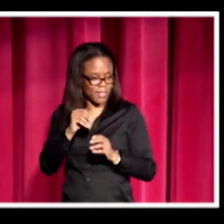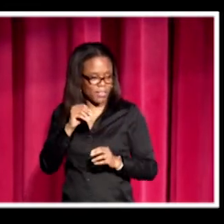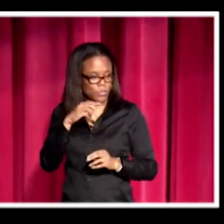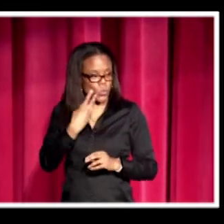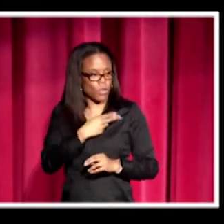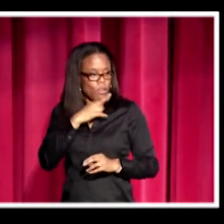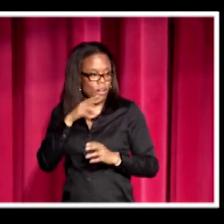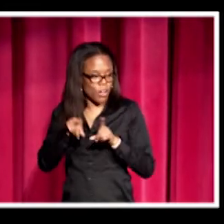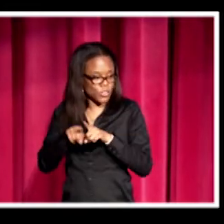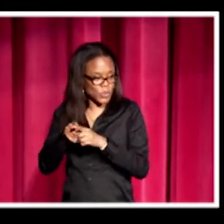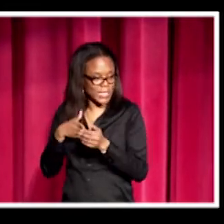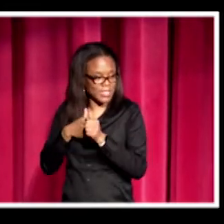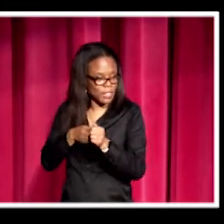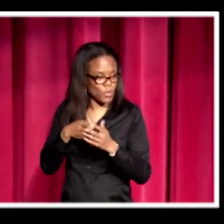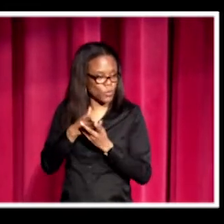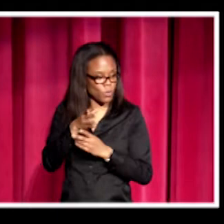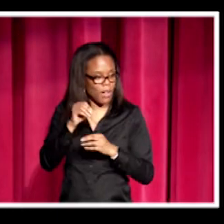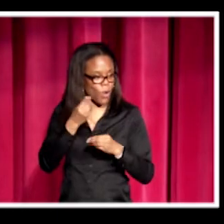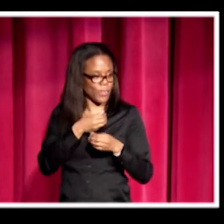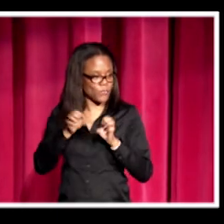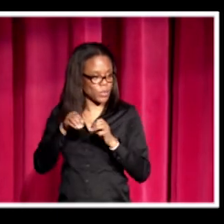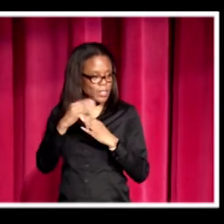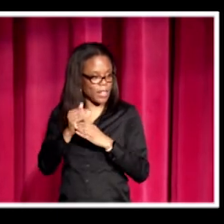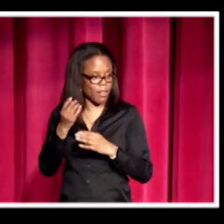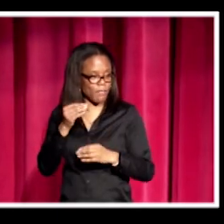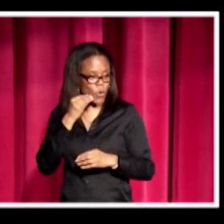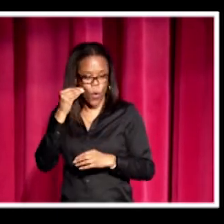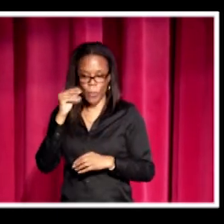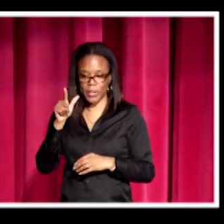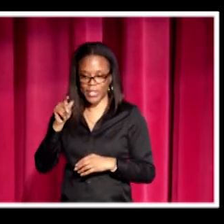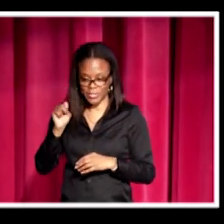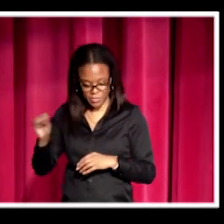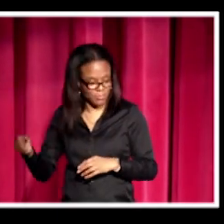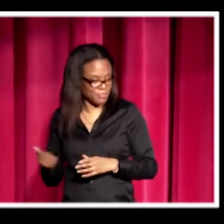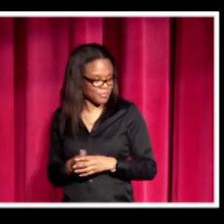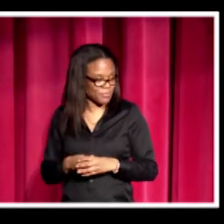our efforts to end chronic homelessness.